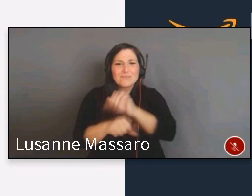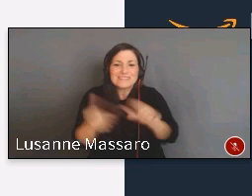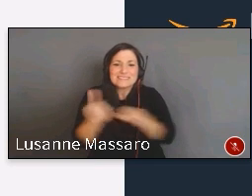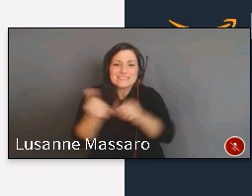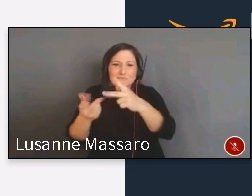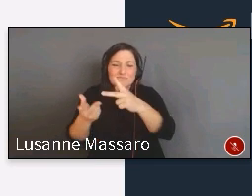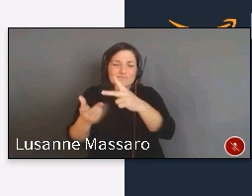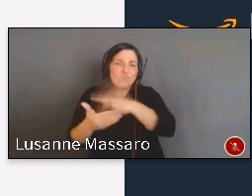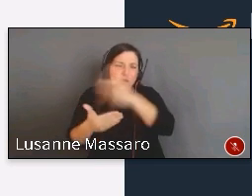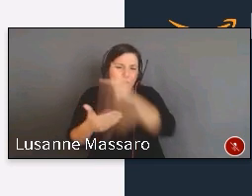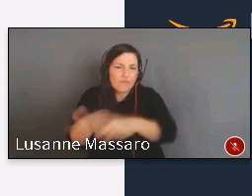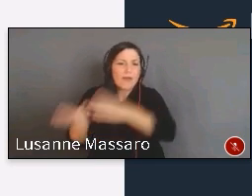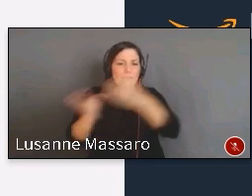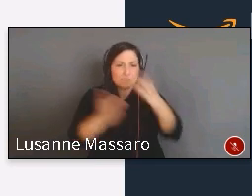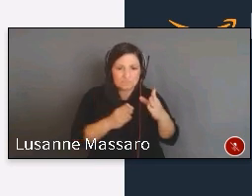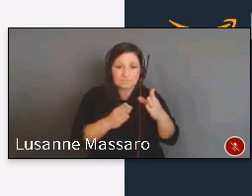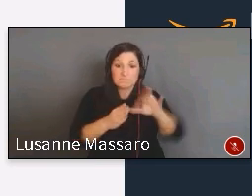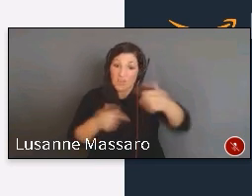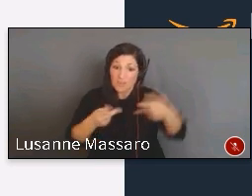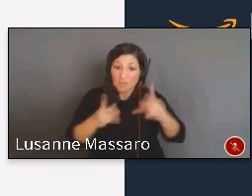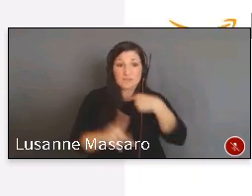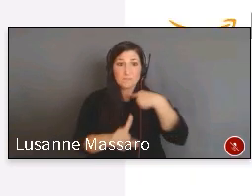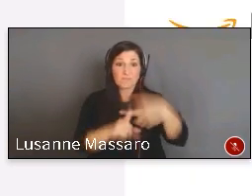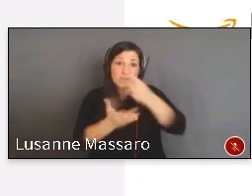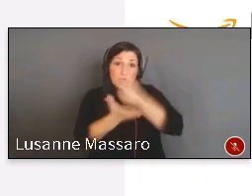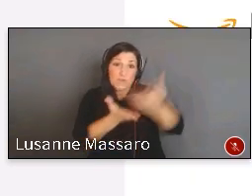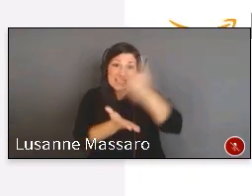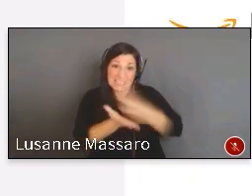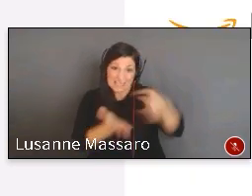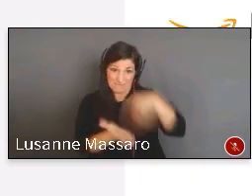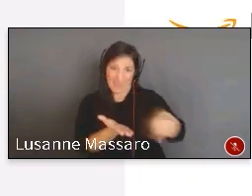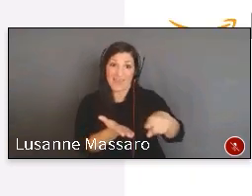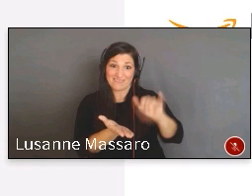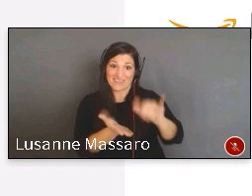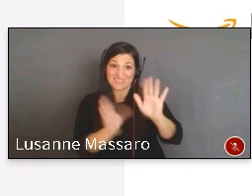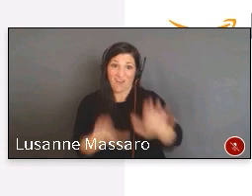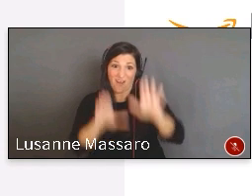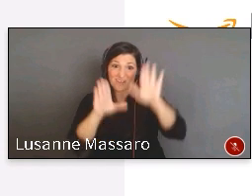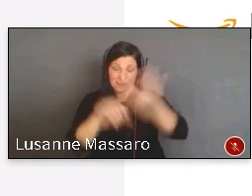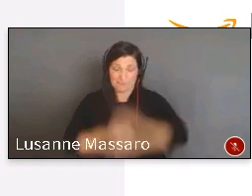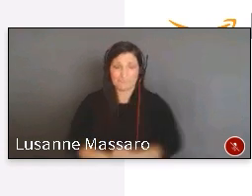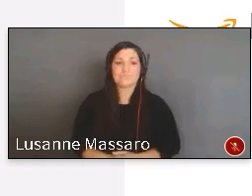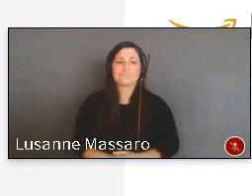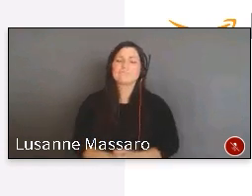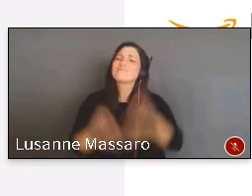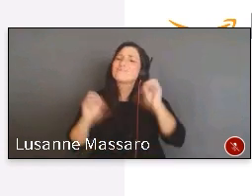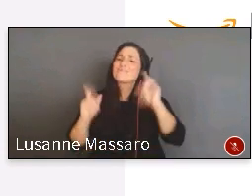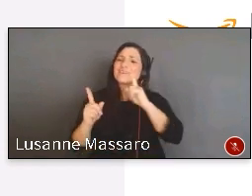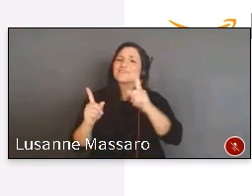also weekly pay, which is super awesome. All right. So growth at